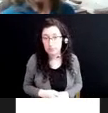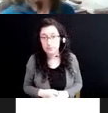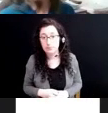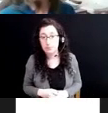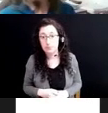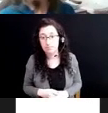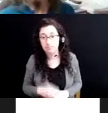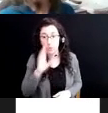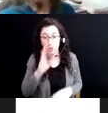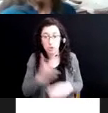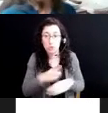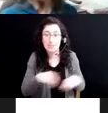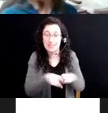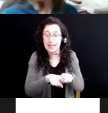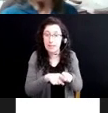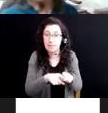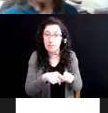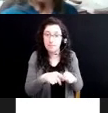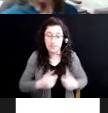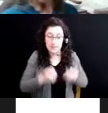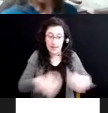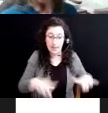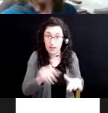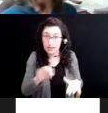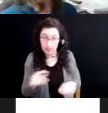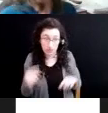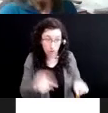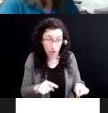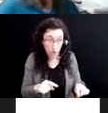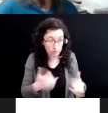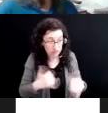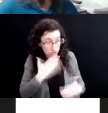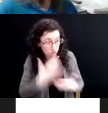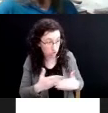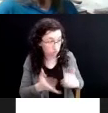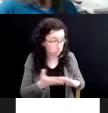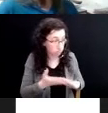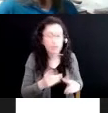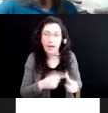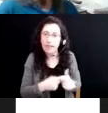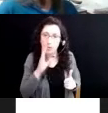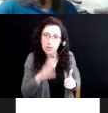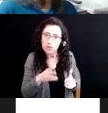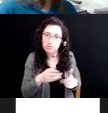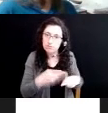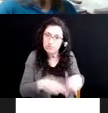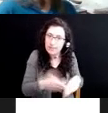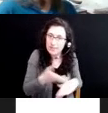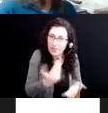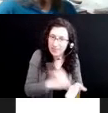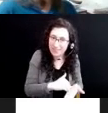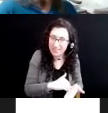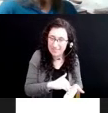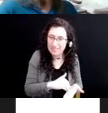same habitat if it's there and if it's still suitable. So maintaining quality habitat, key.